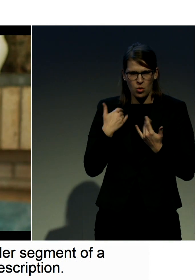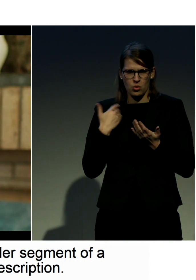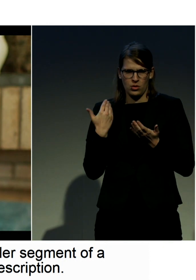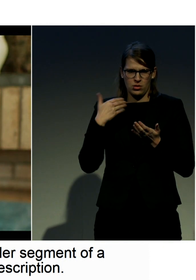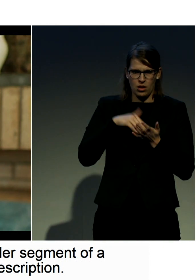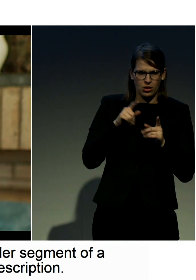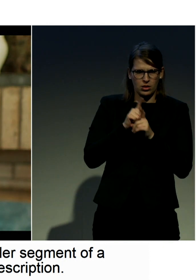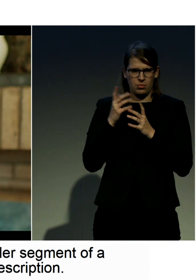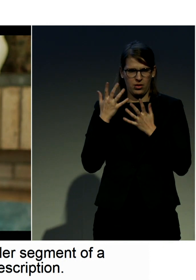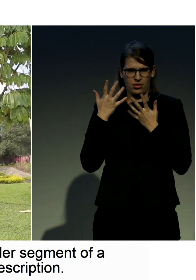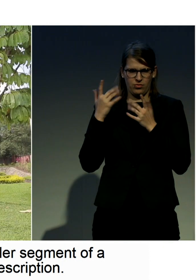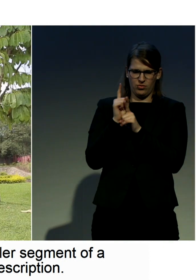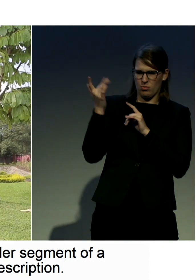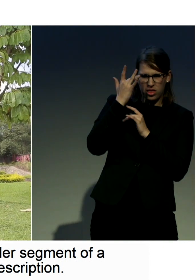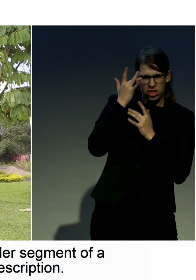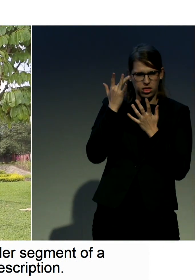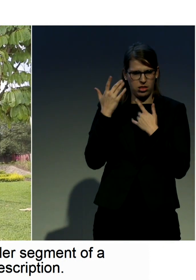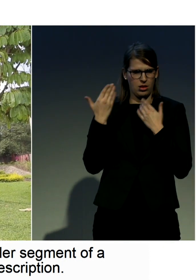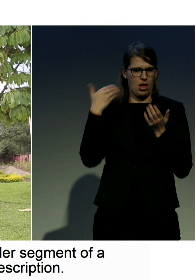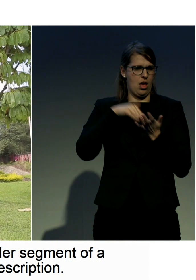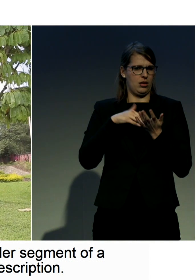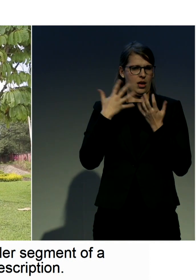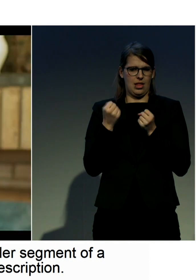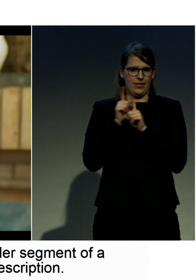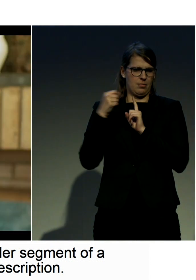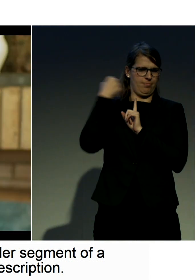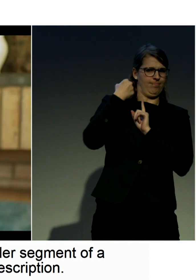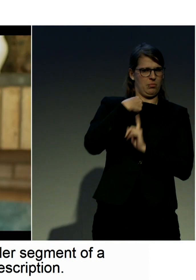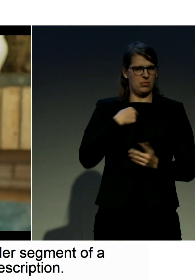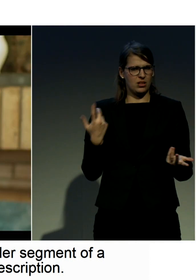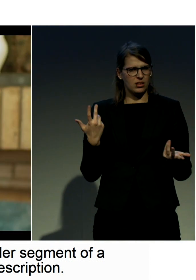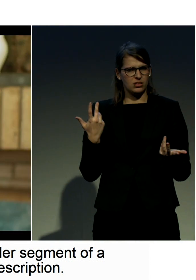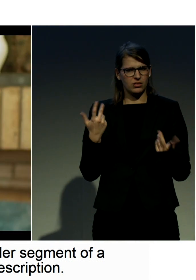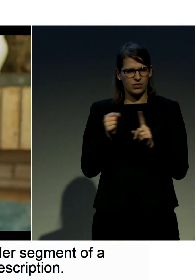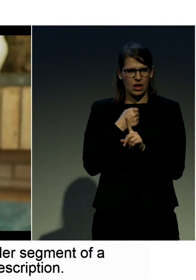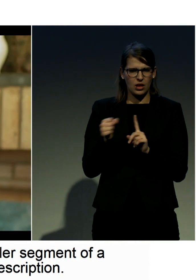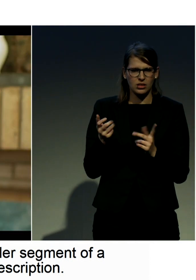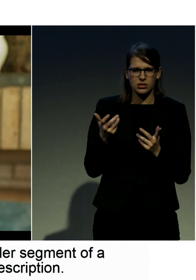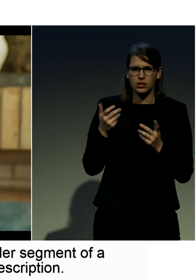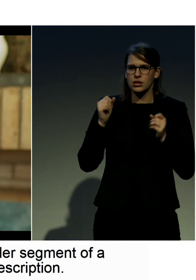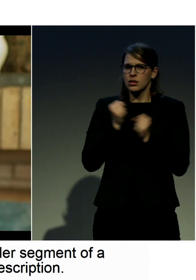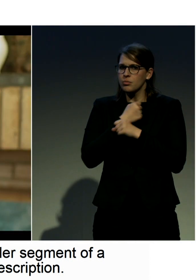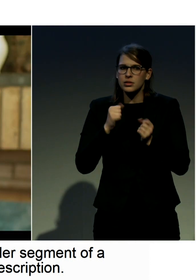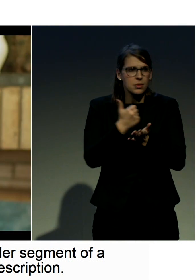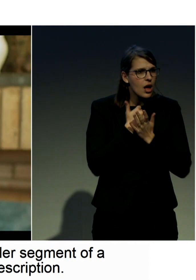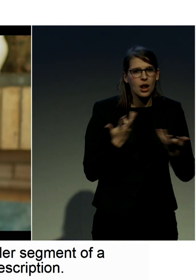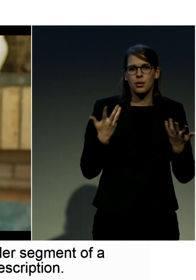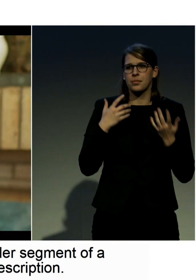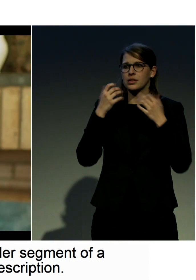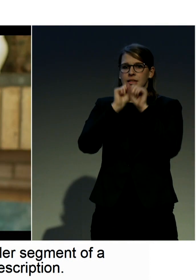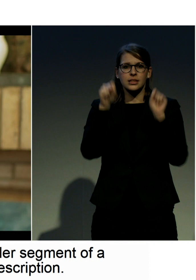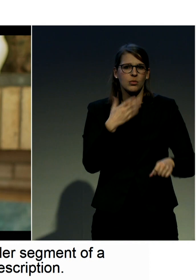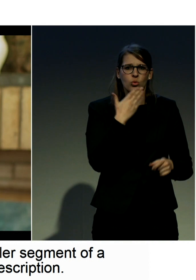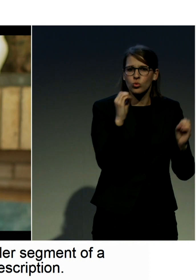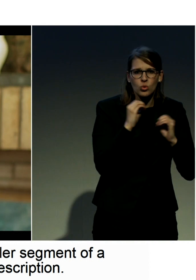Because I looked around, I saw a system that couldn't help me. I went to Quito Central Police. And when I